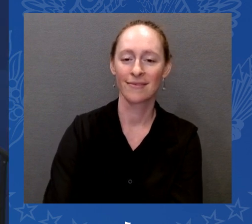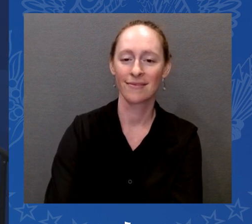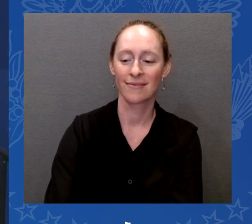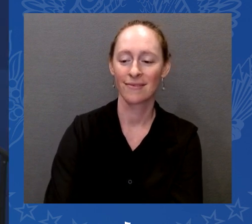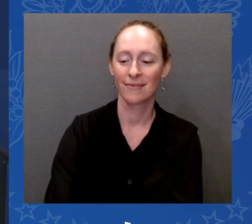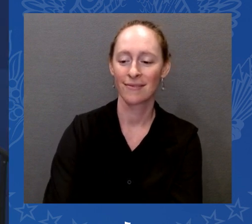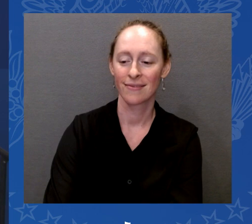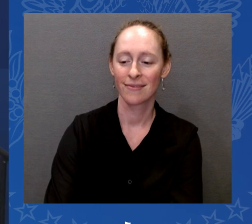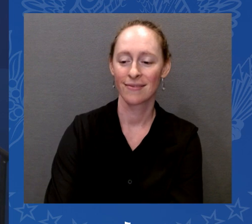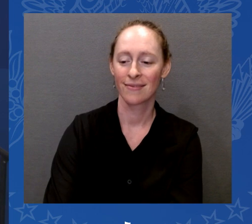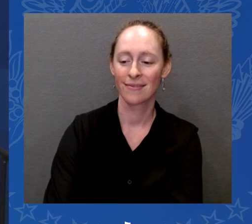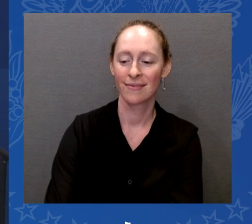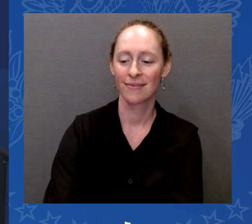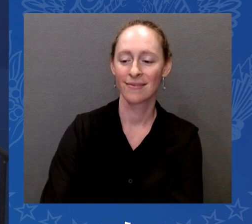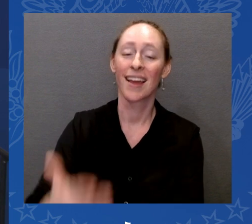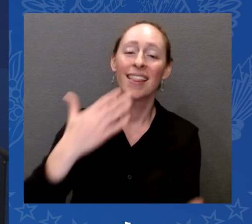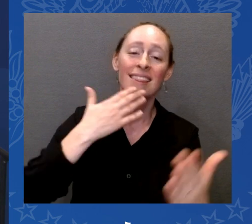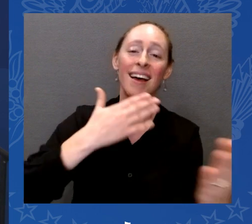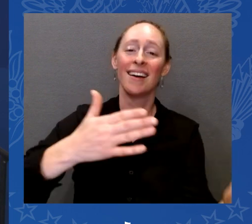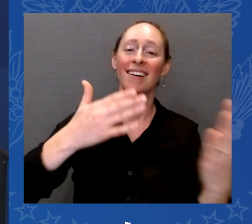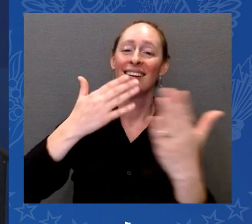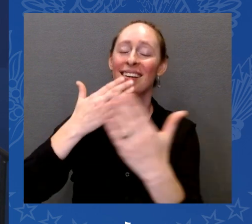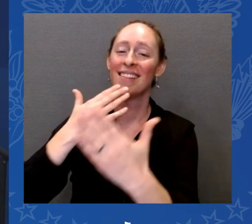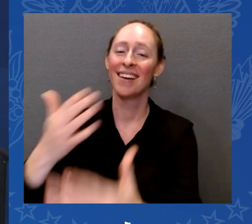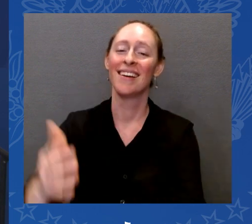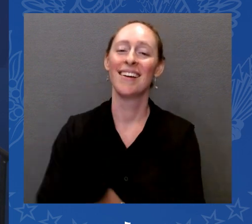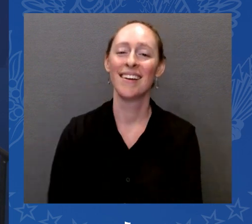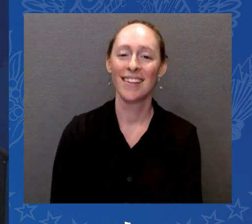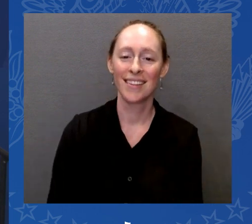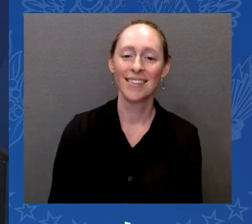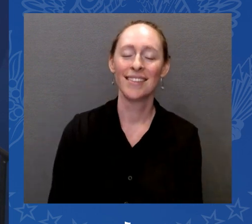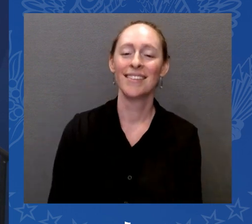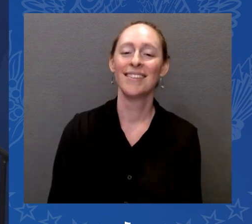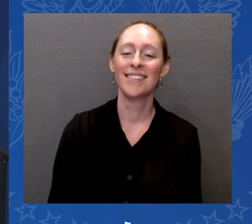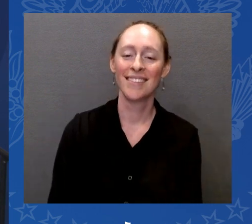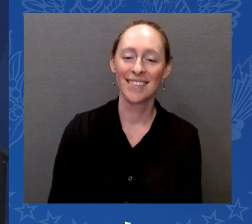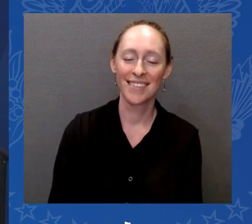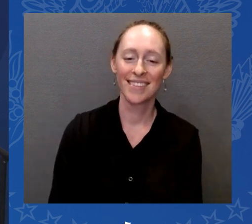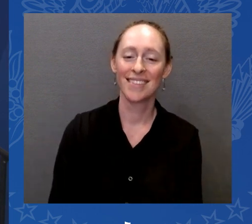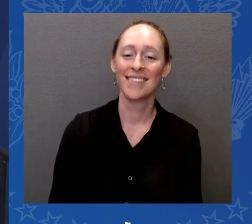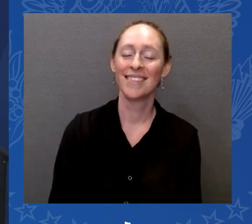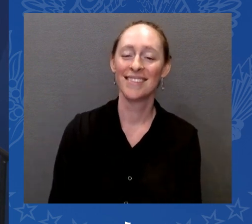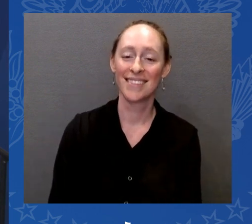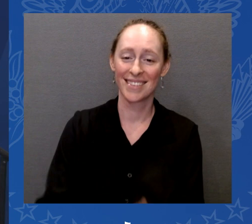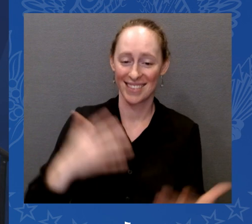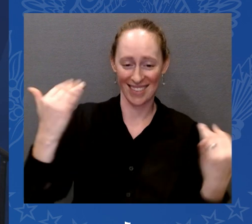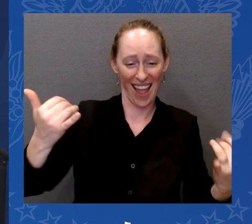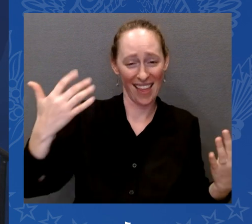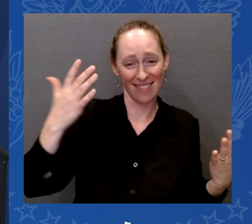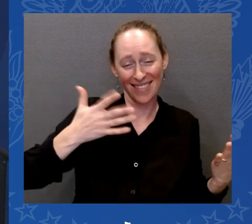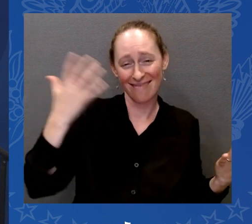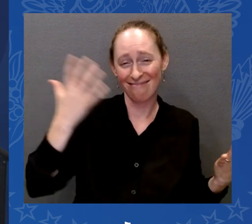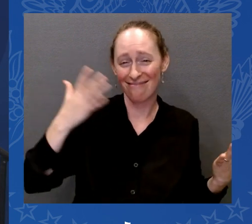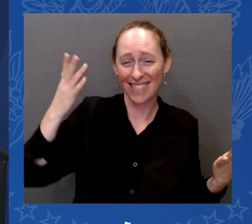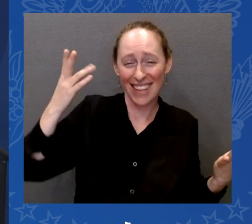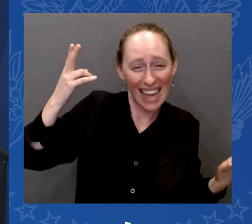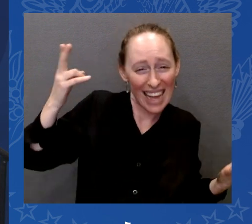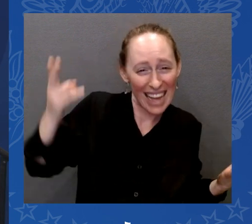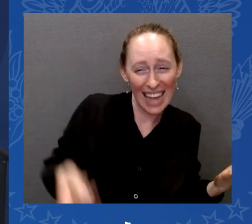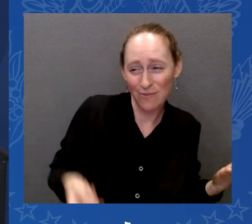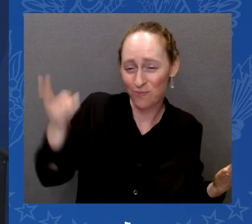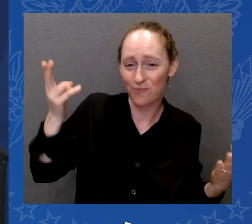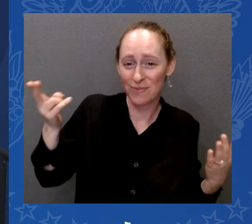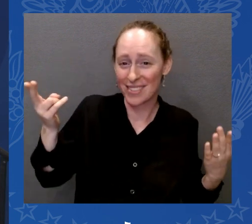Today is indeed a historic day. We are at the beginning of a transformational journey that will have an impact for generations to